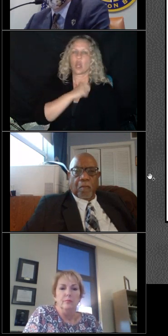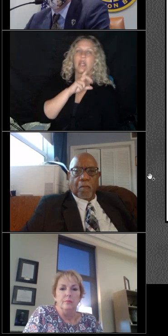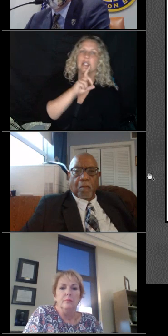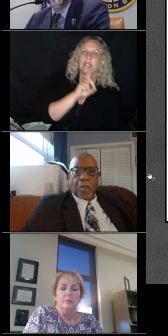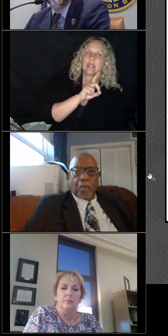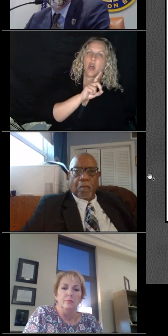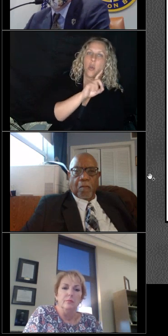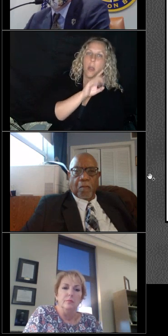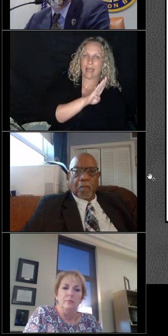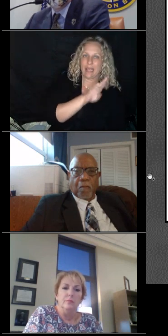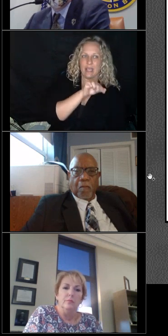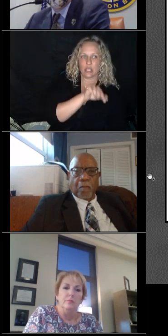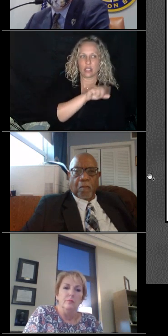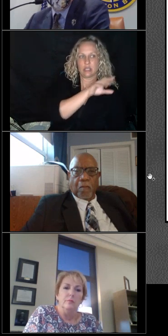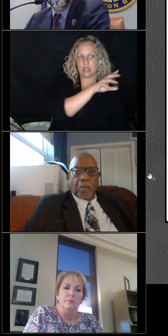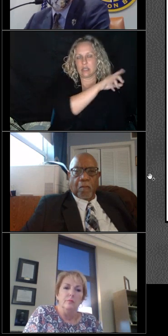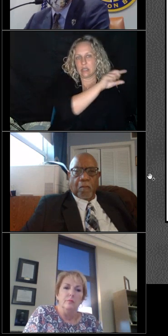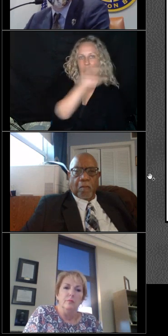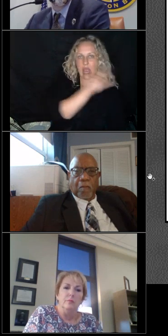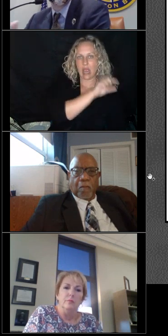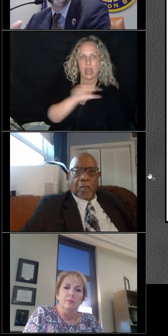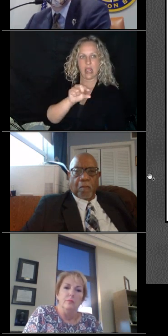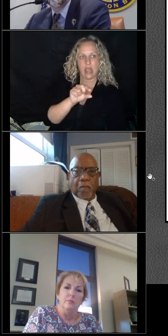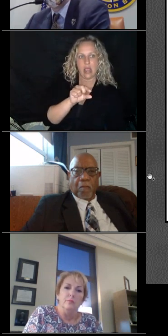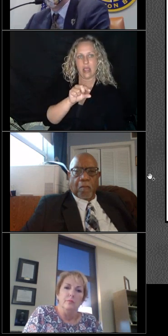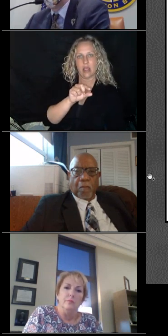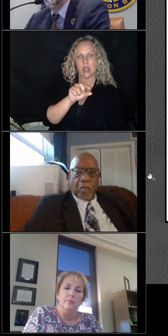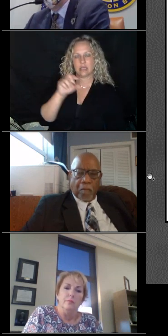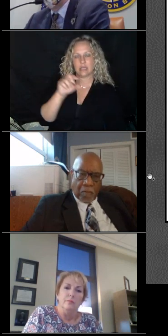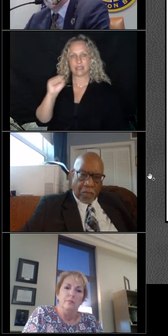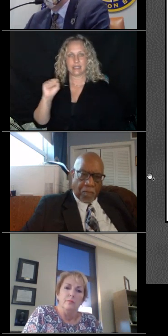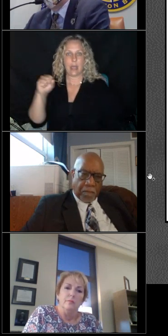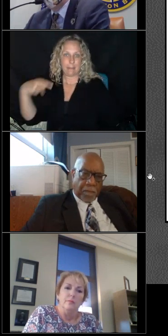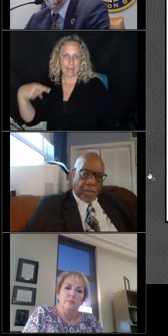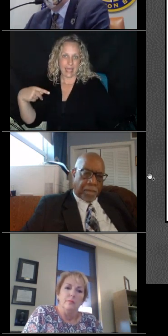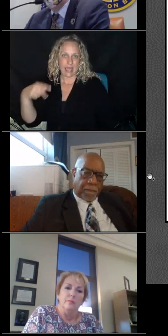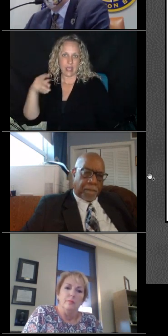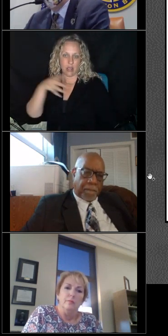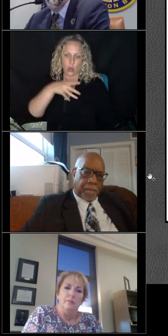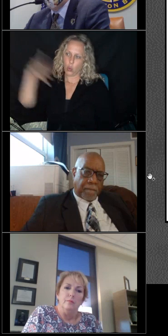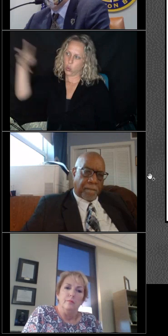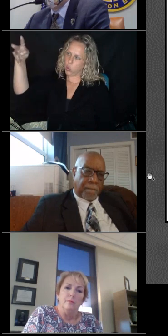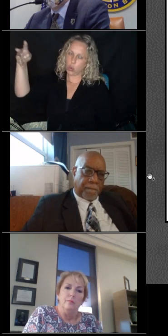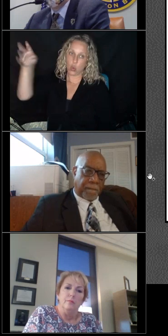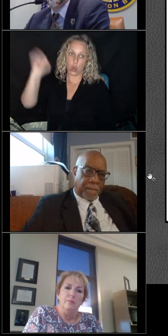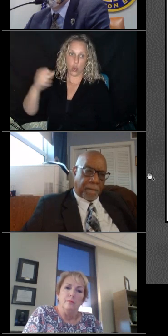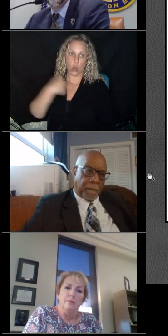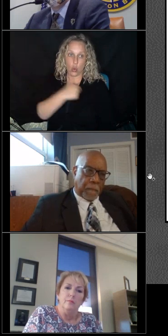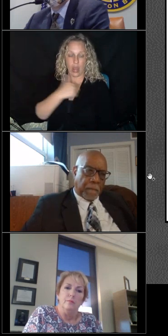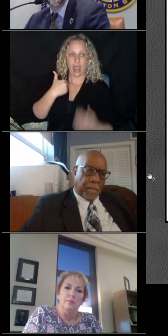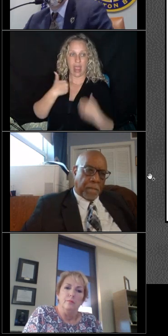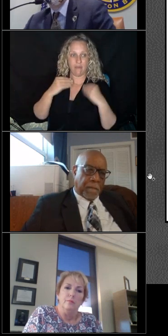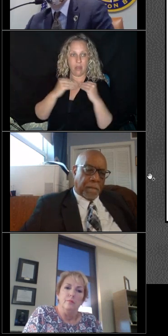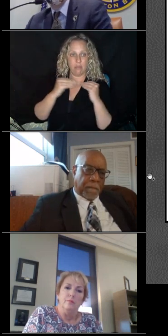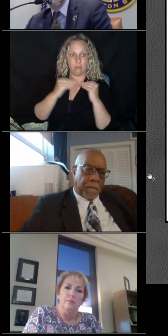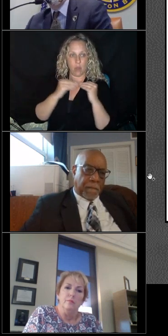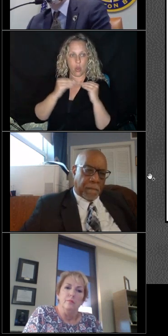diagonal lines. Yeah. St. Petersburg is like kind of horizontal or vertical. Could we have it more of